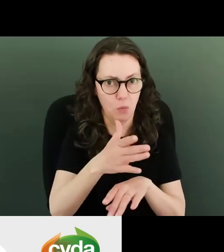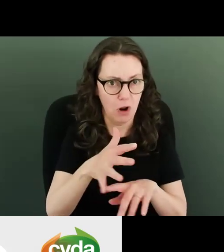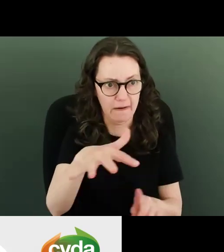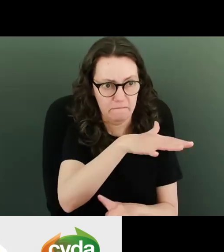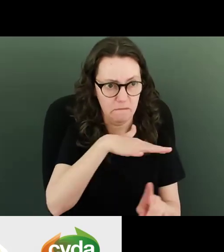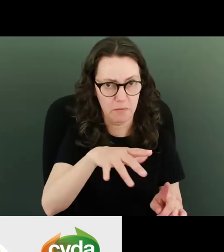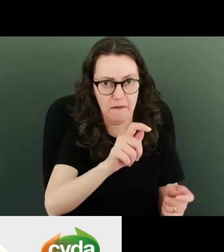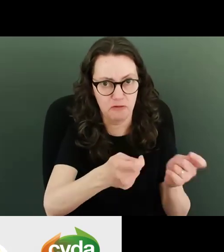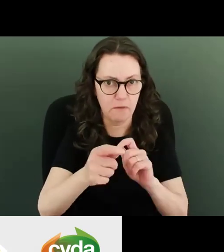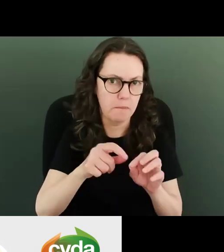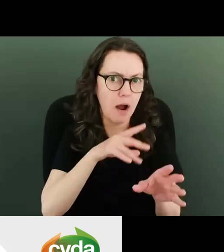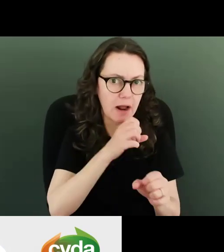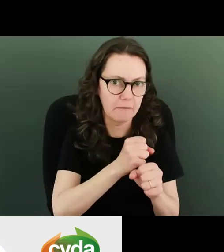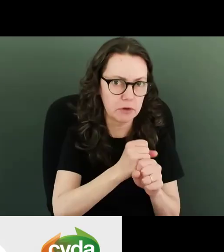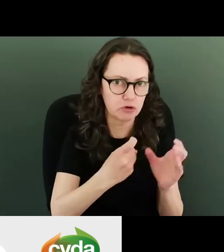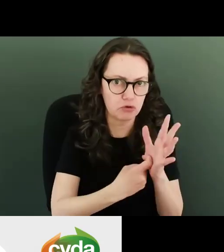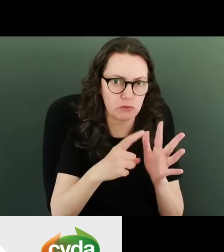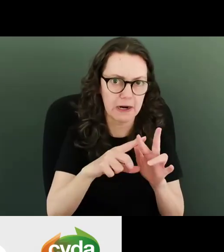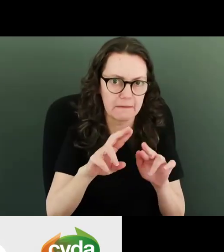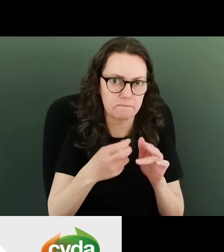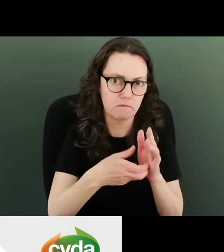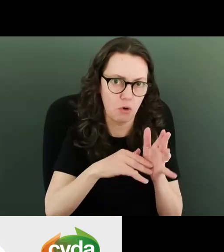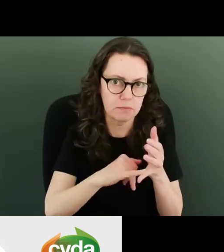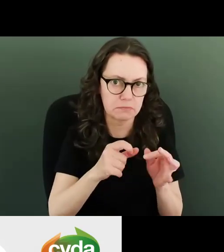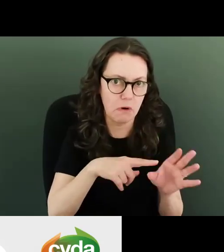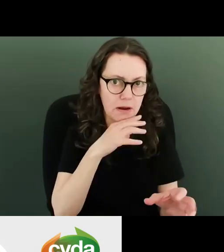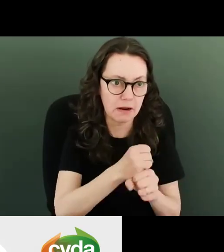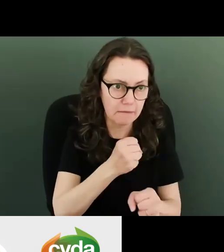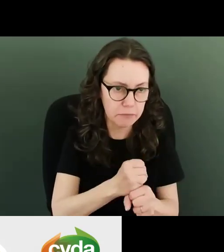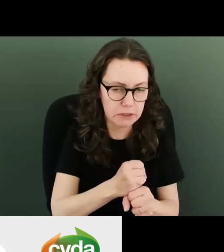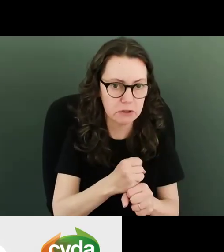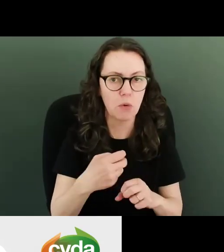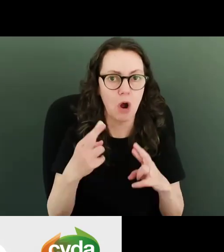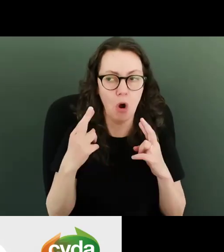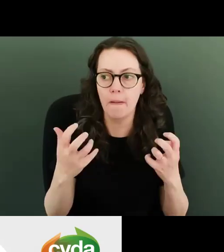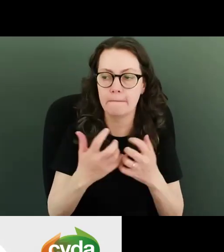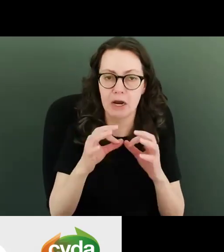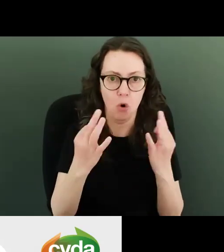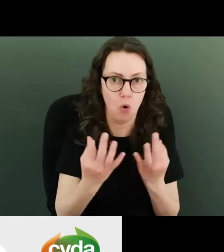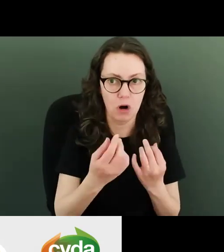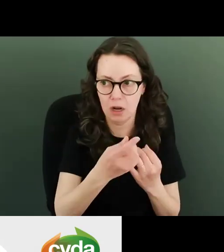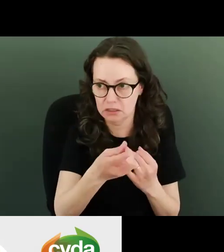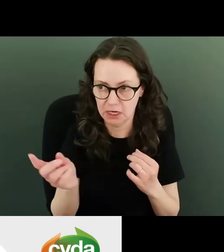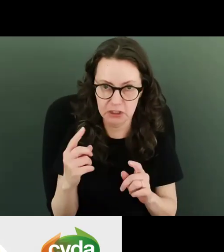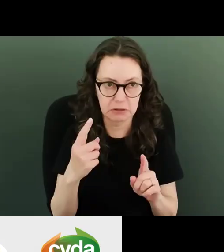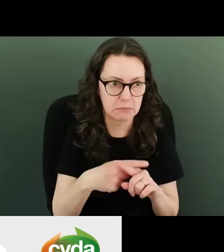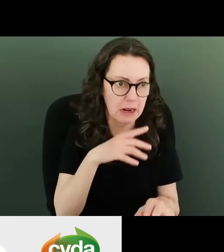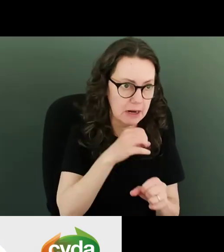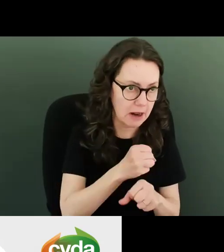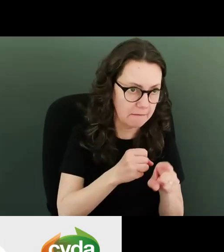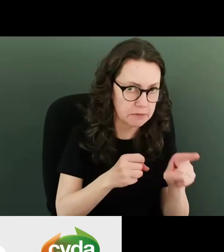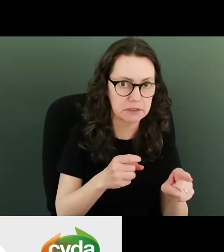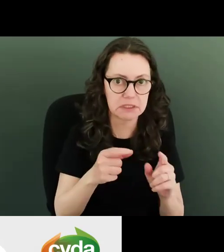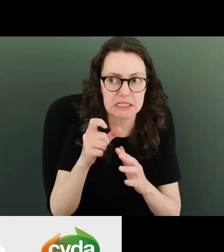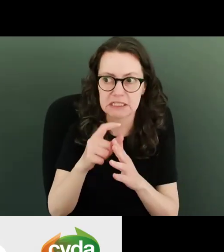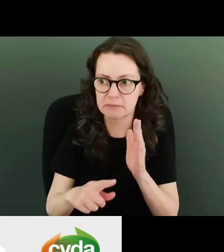designed. Hopefully today, we hope that there are staff from all different types of organisations, including government, including other